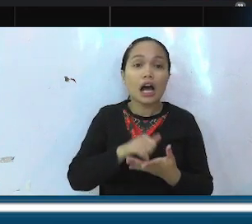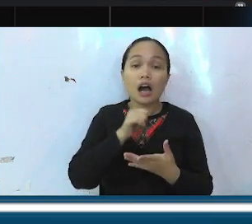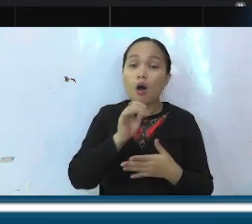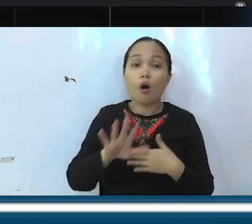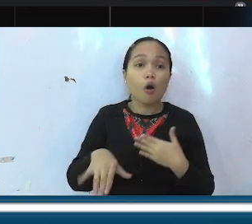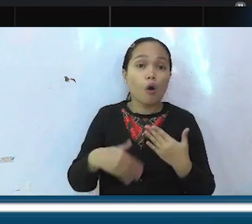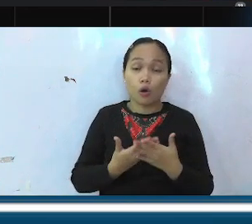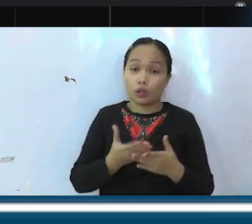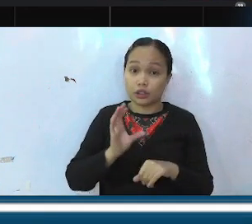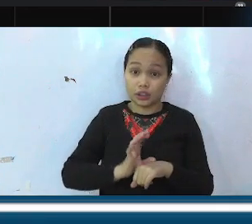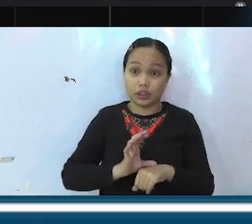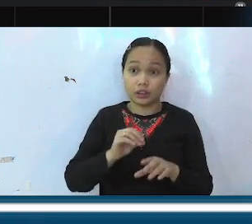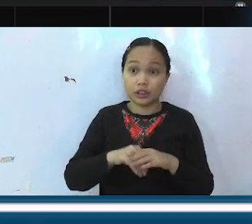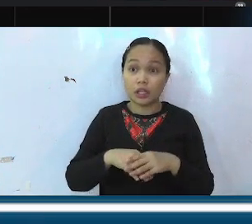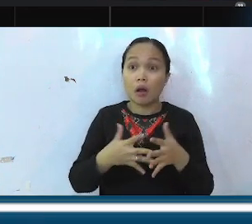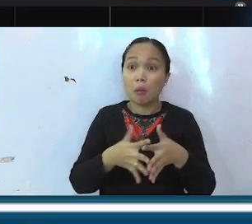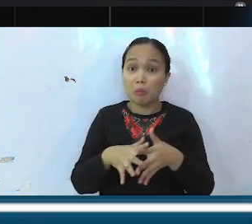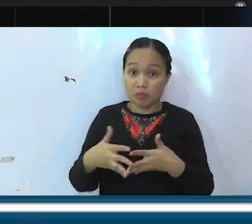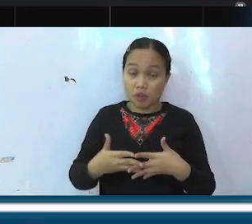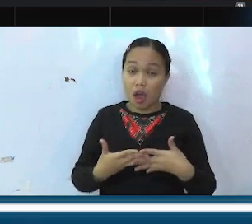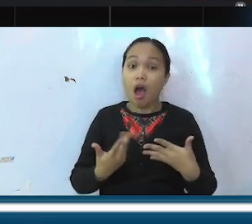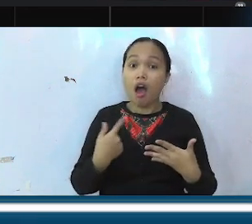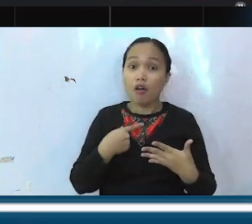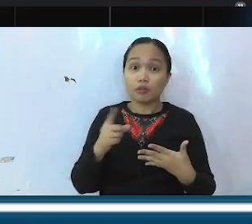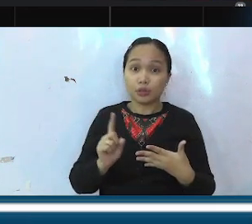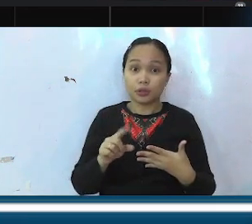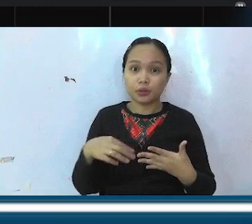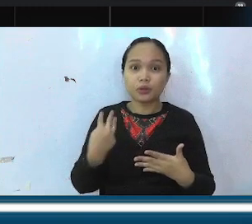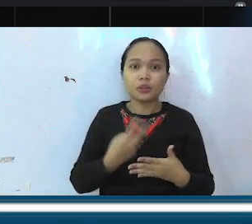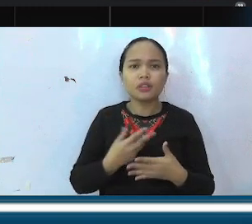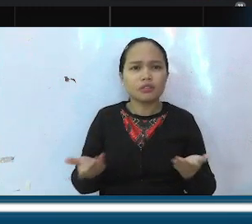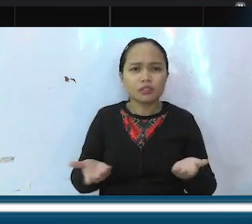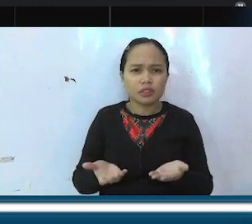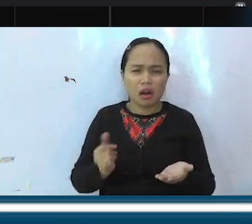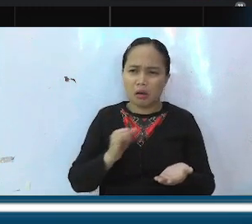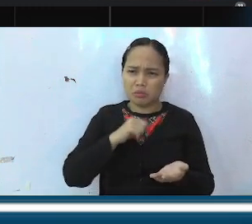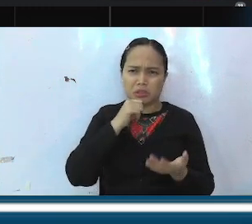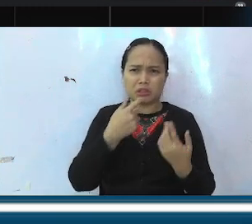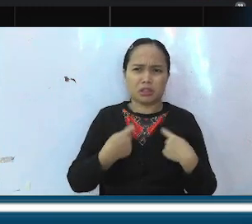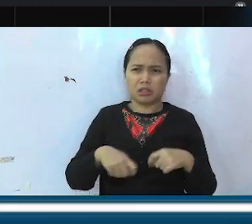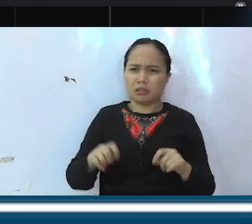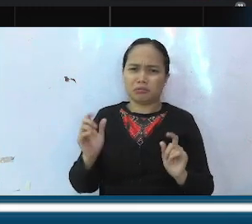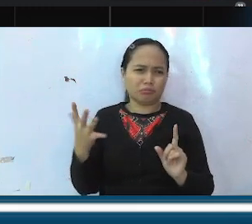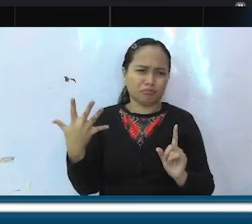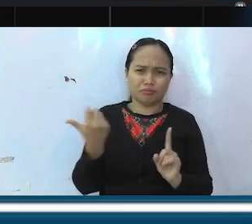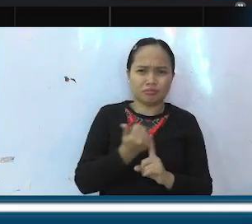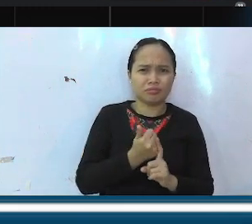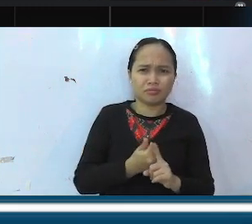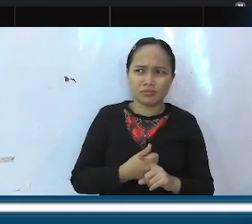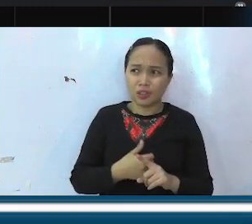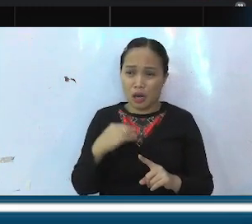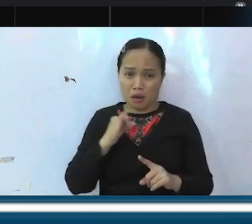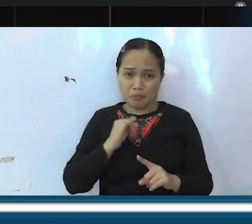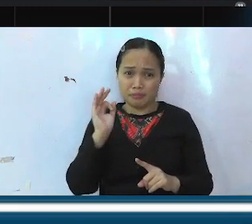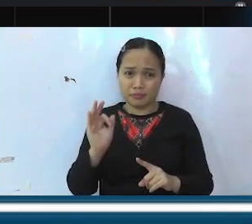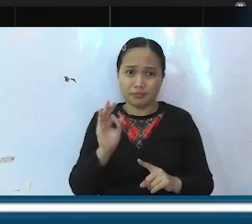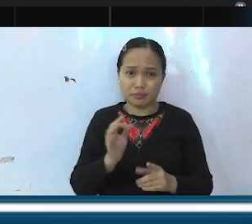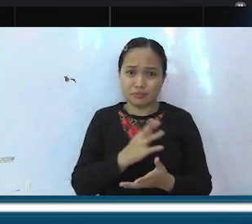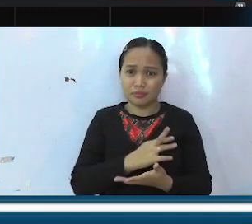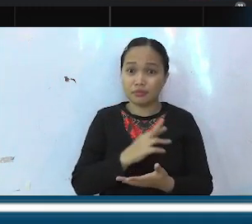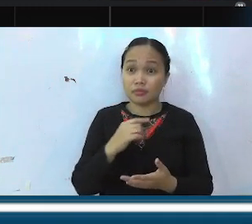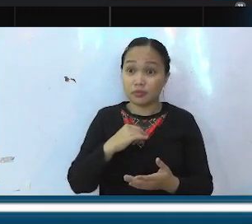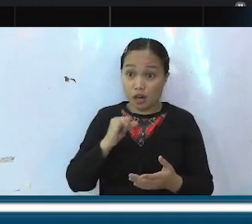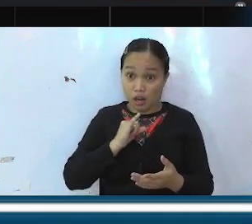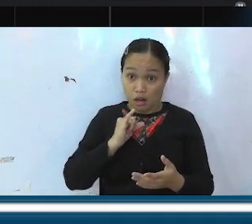not all churches in America have what we have here. No. I'm not trying to attack them, but no, preach, you know the reality. I'm bringing my brother to come to